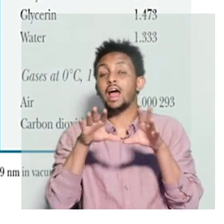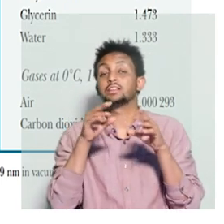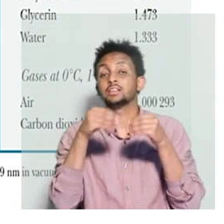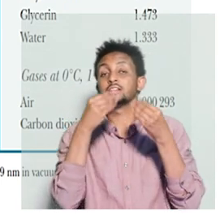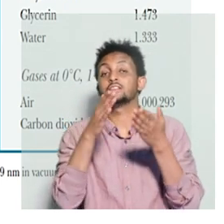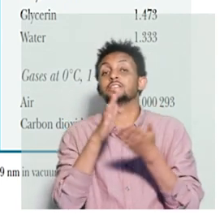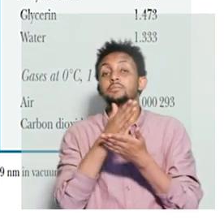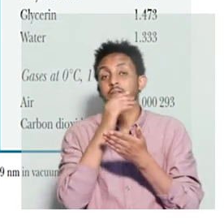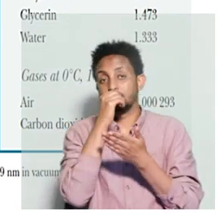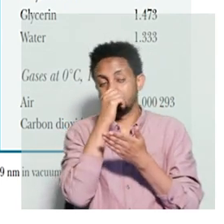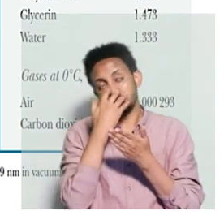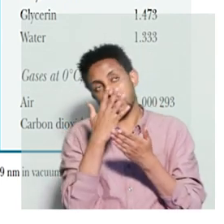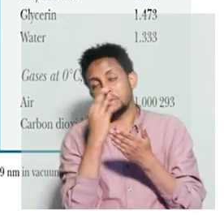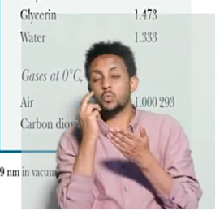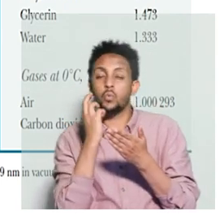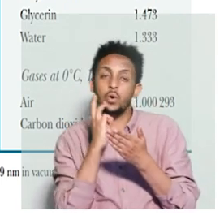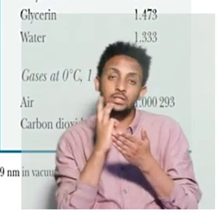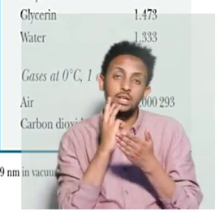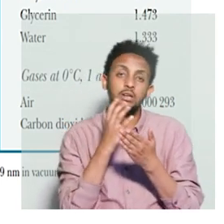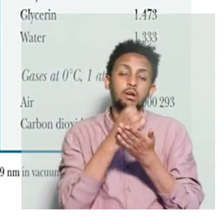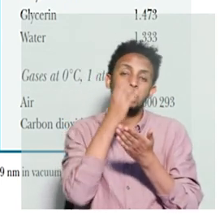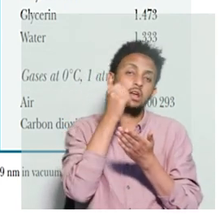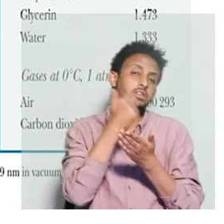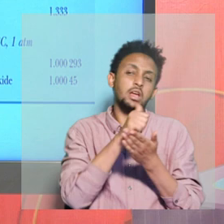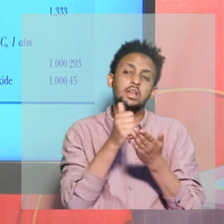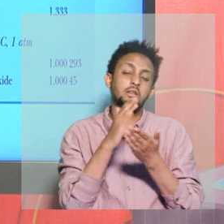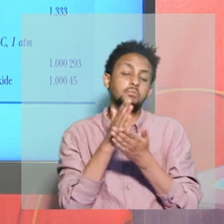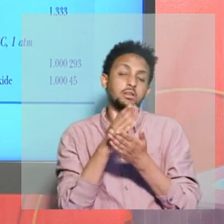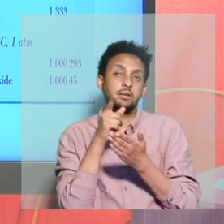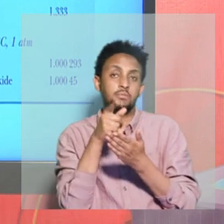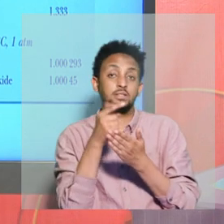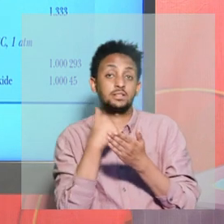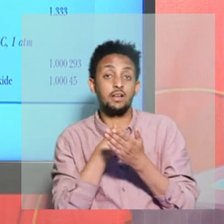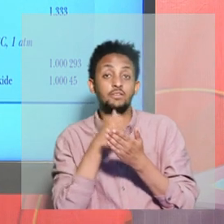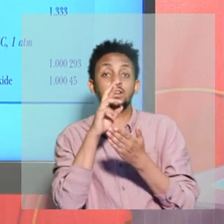given medium. It might be water, it might be glass, or any other medium, so that